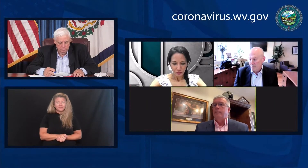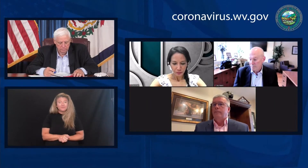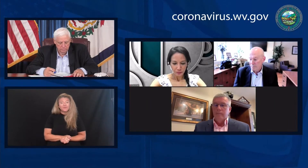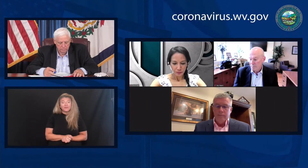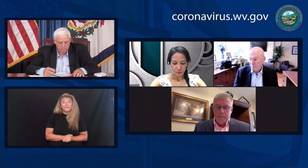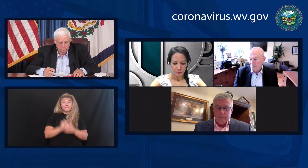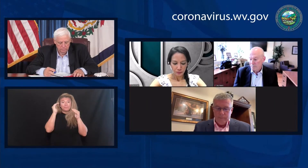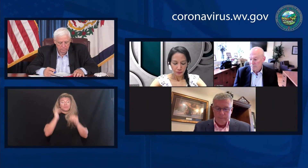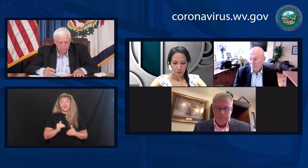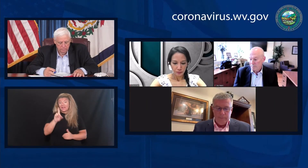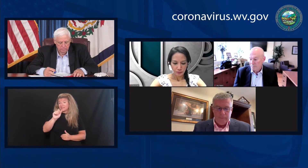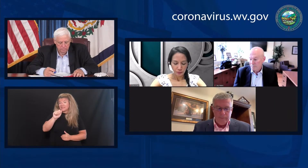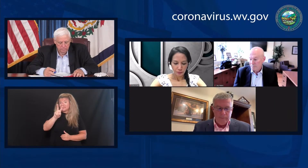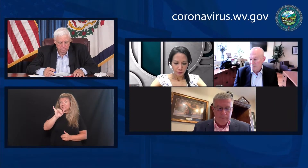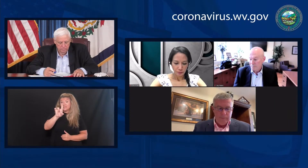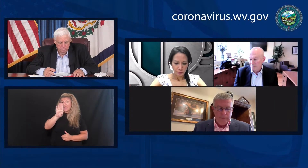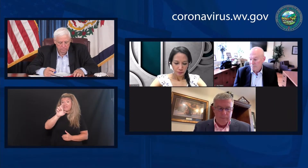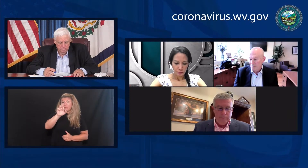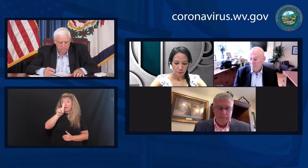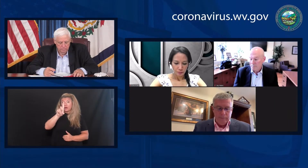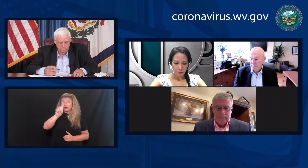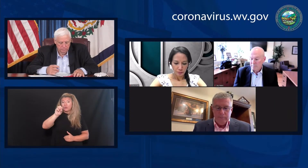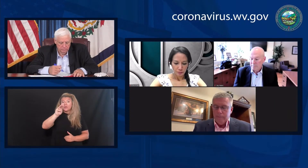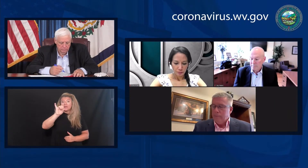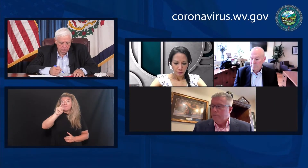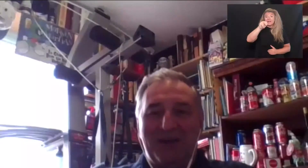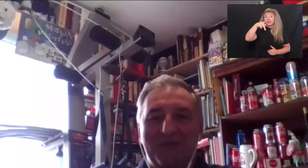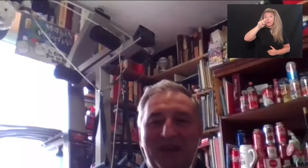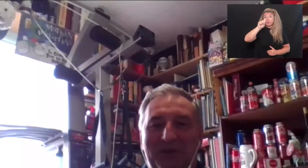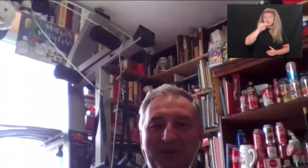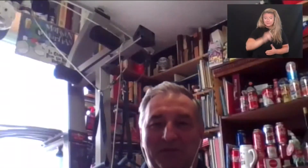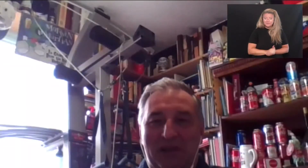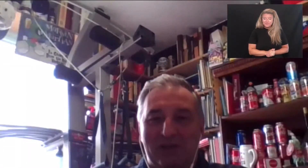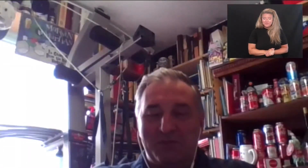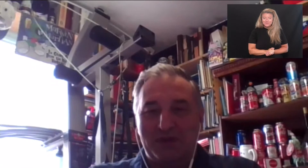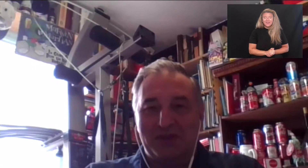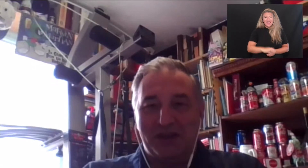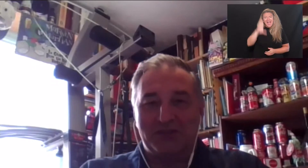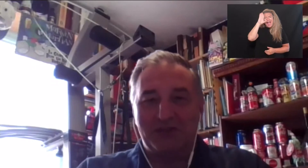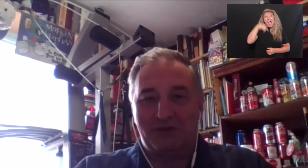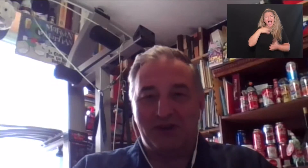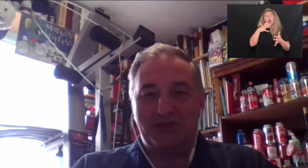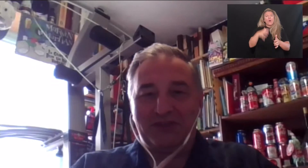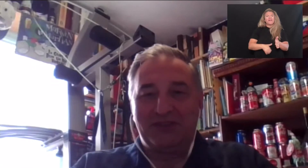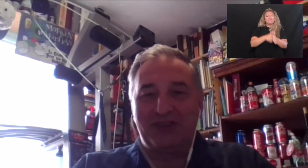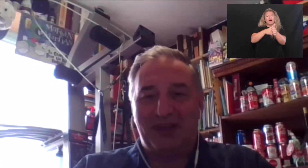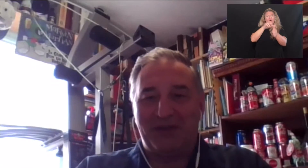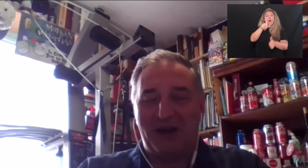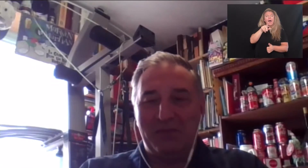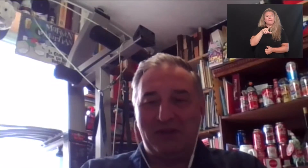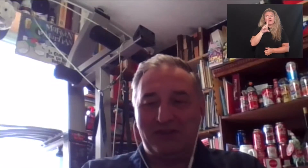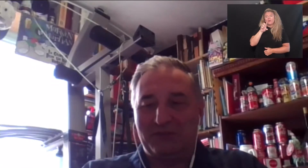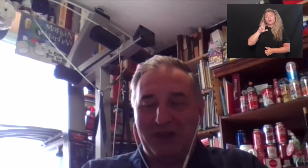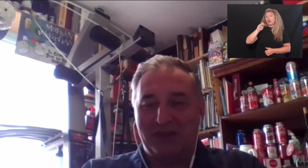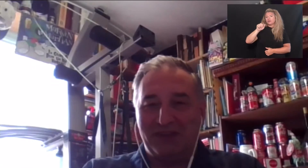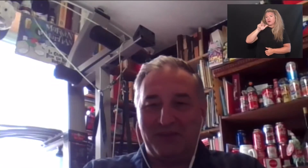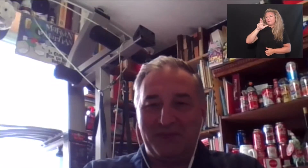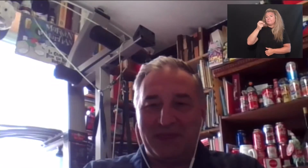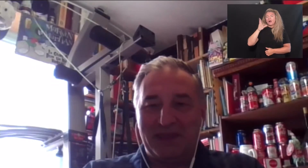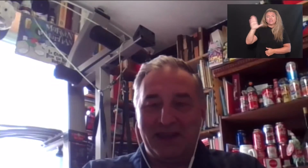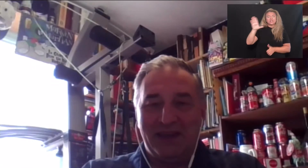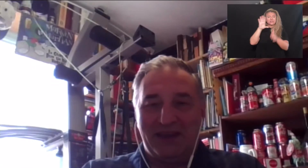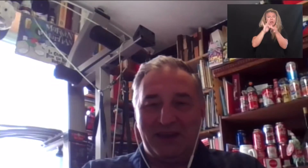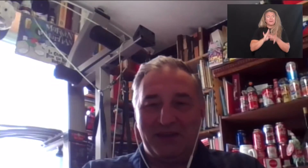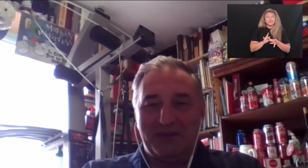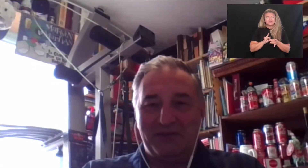Next, we'll go to David Beard with the Dominion Post. Hi. I wanted to follow up on Dr. Marsh's comments about